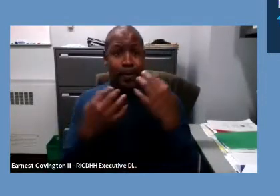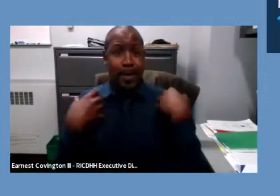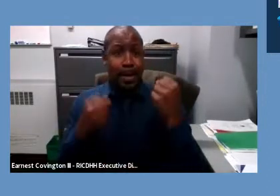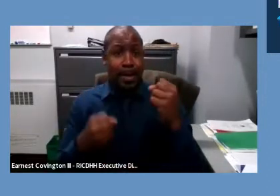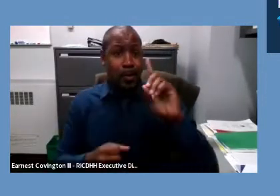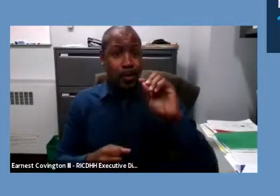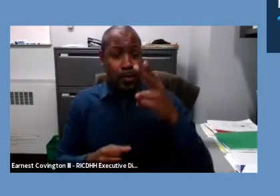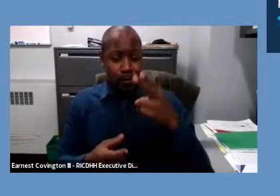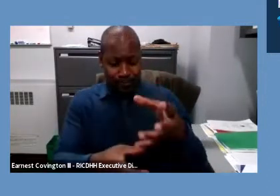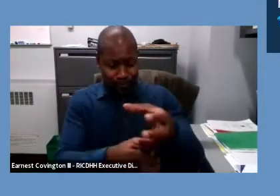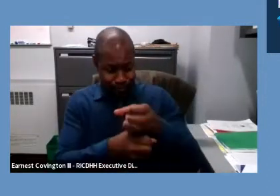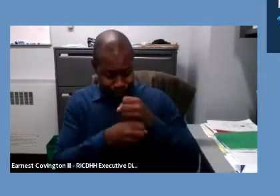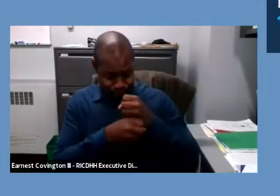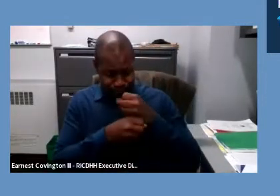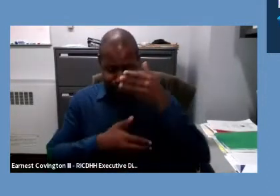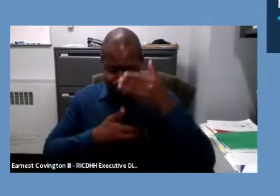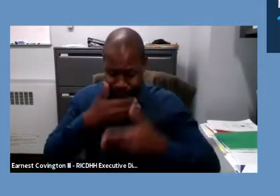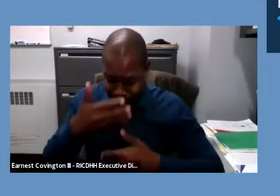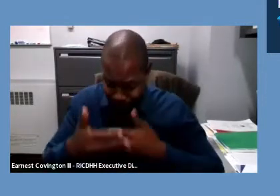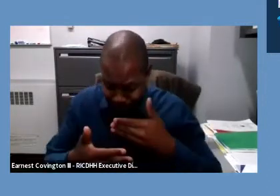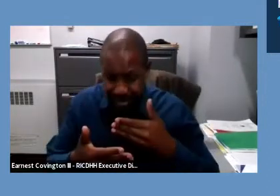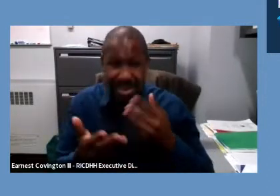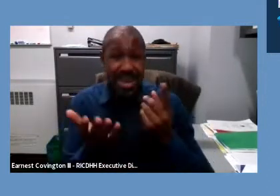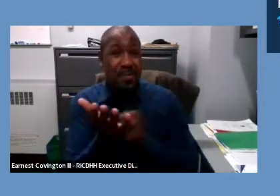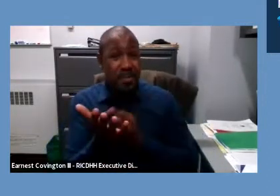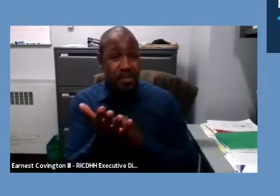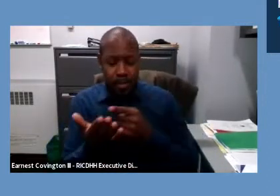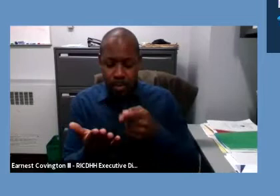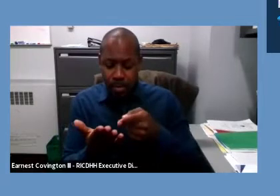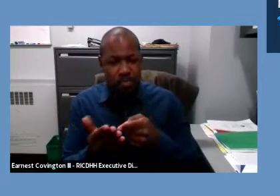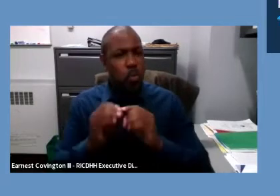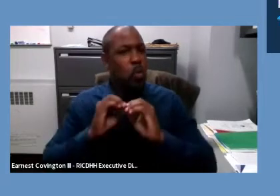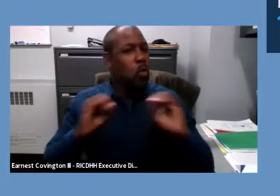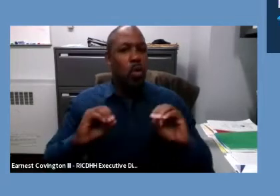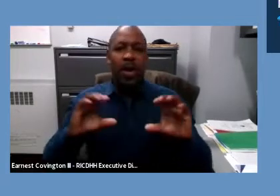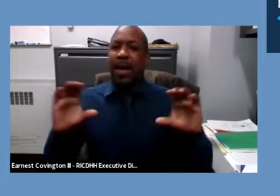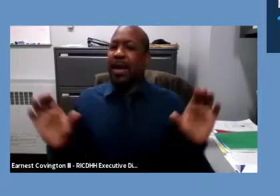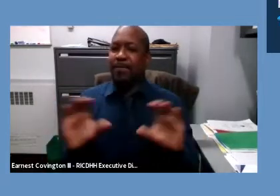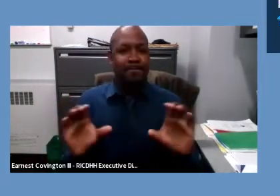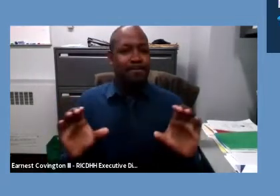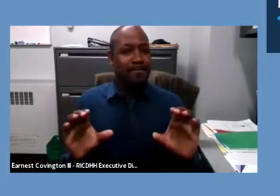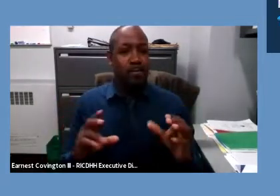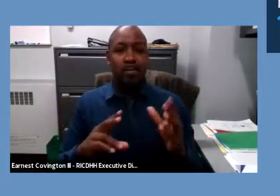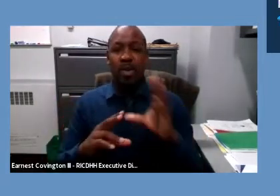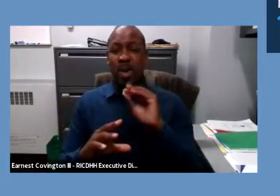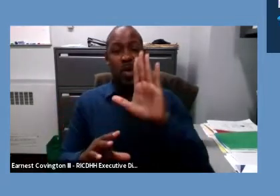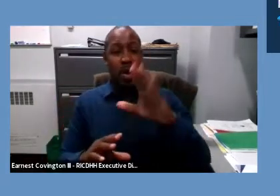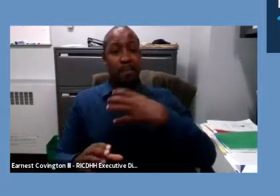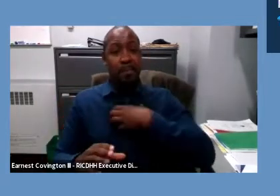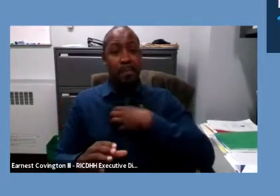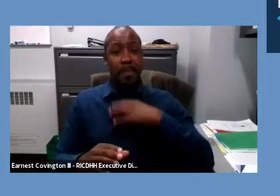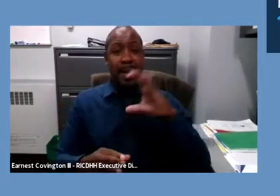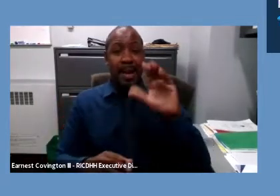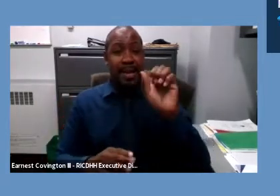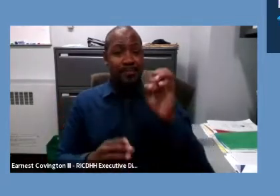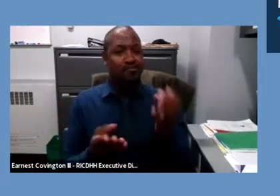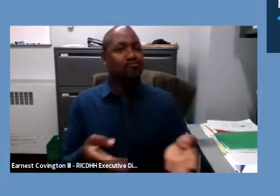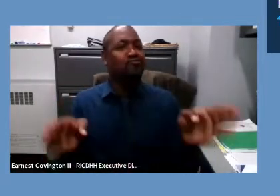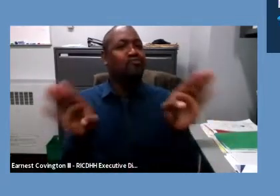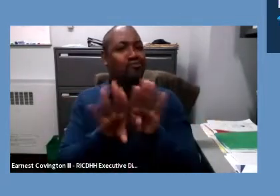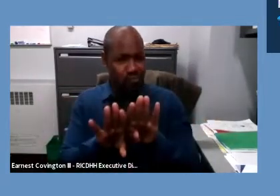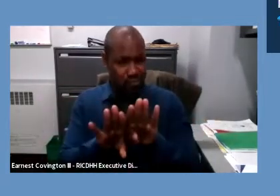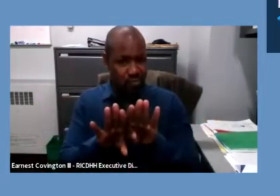when you have a complaint into the Department of Health against an interpreter, sometimes no action will be